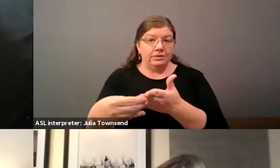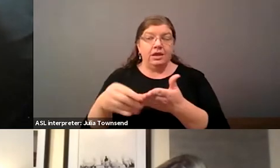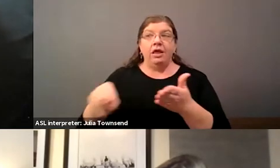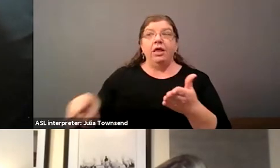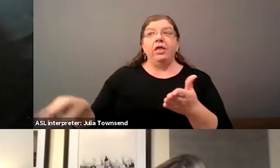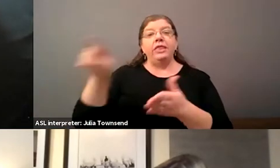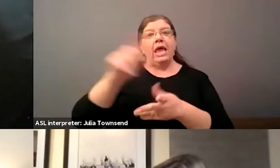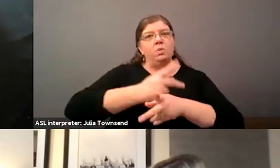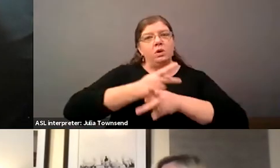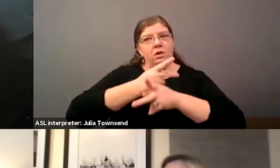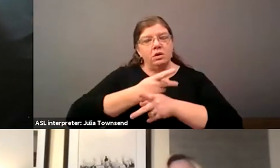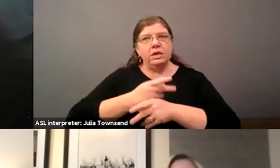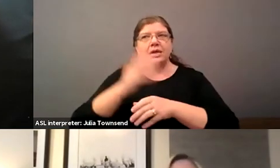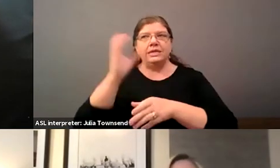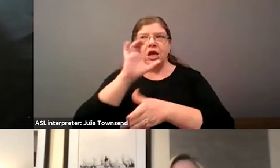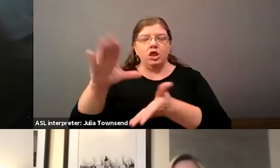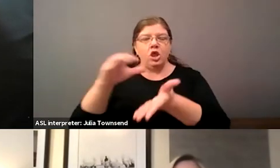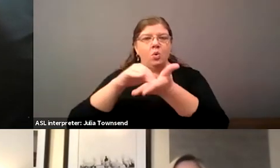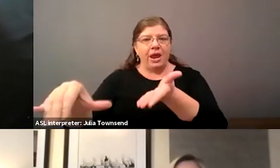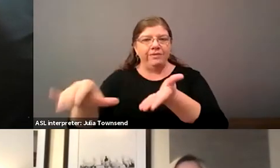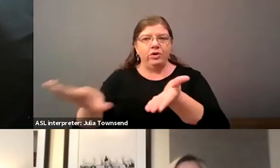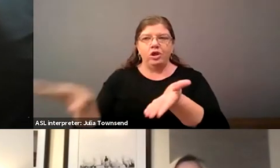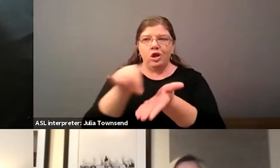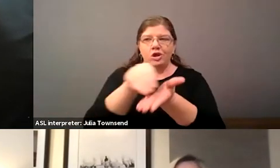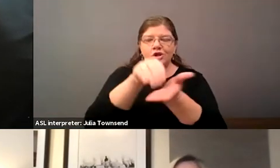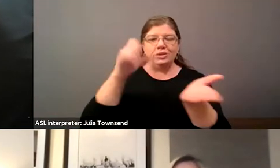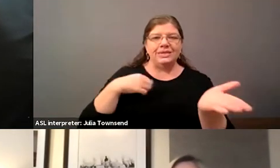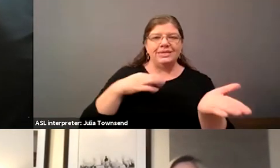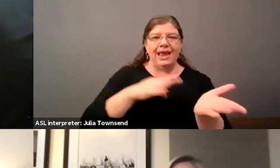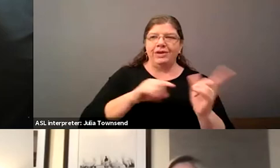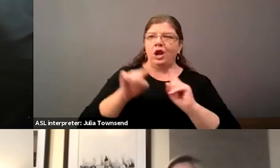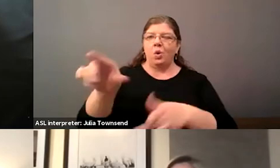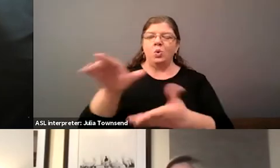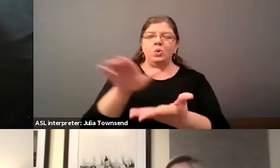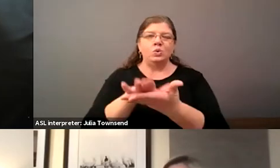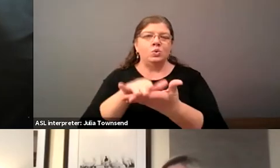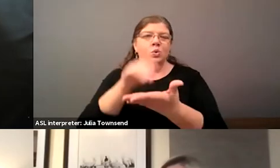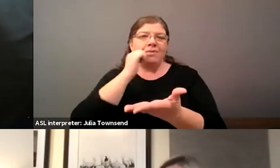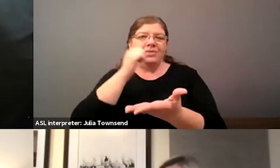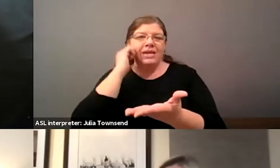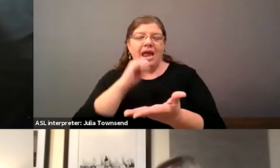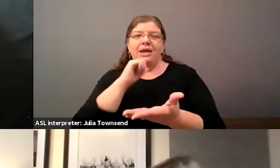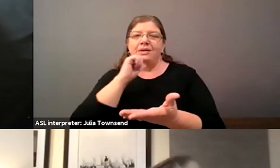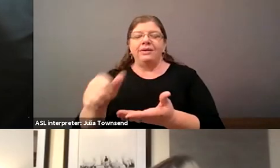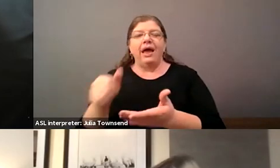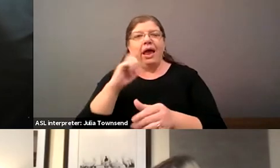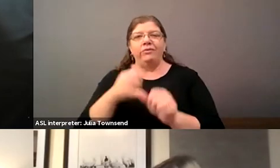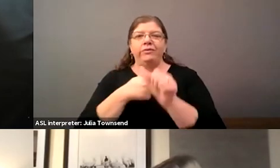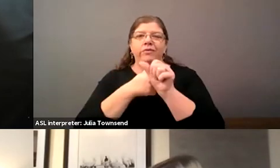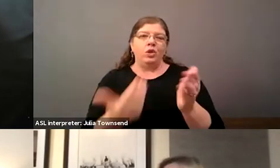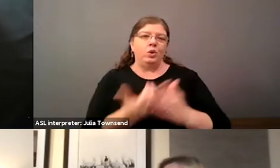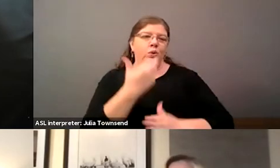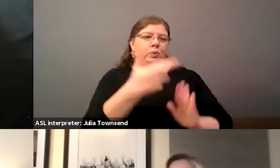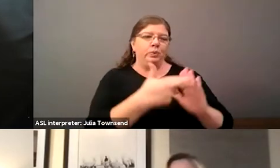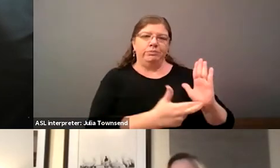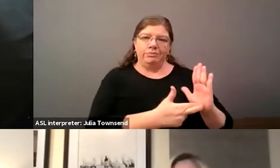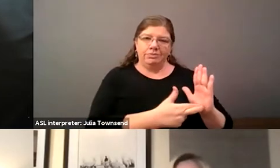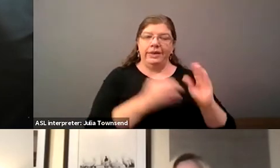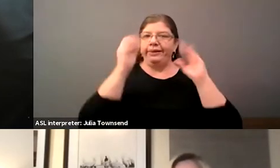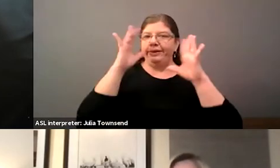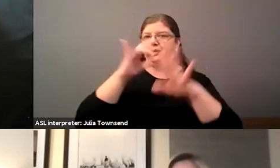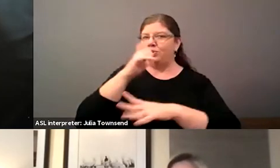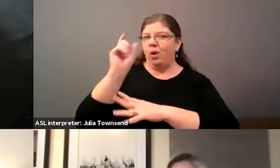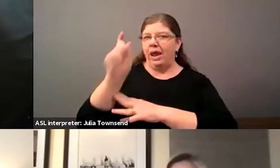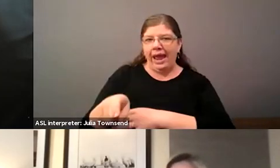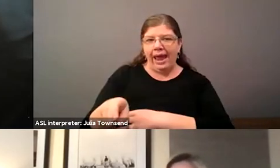and timely and seeking their waiver their students and staff can go to school every day and are not subjected to these new guidelines their teachers do not need to